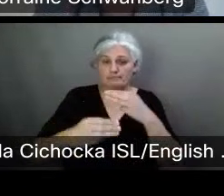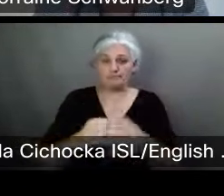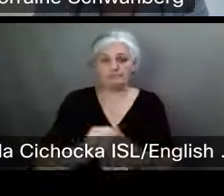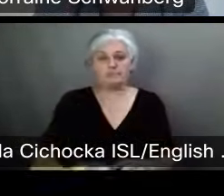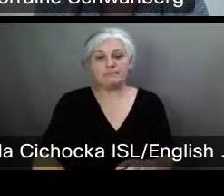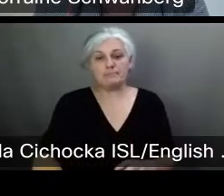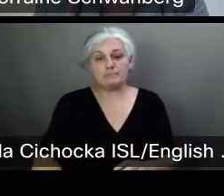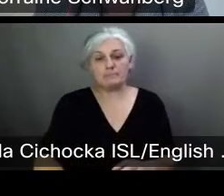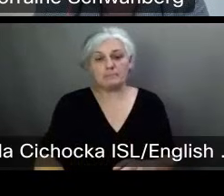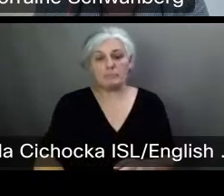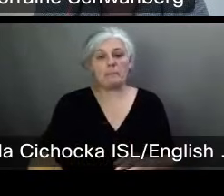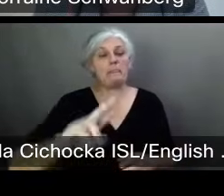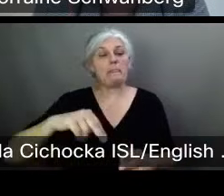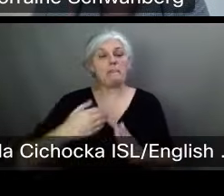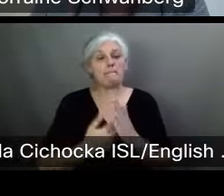Next slide, please.